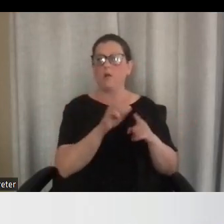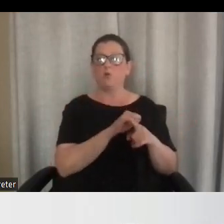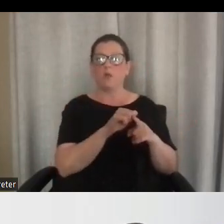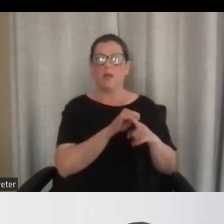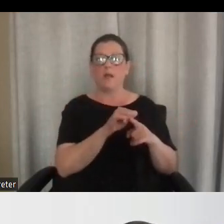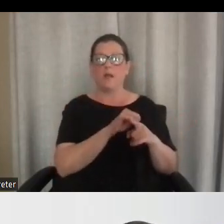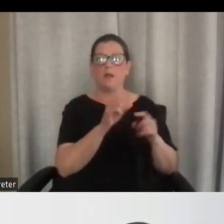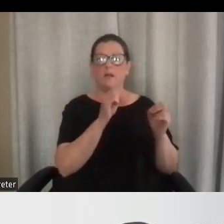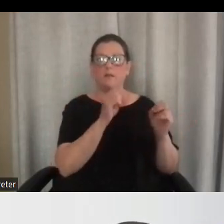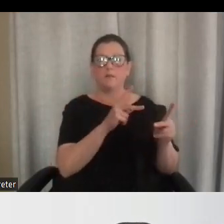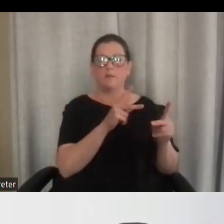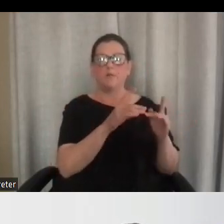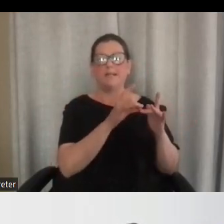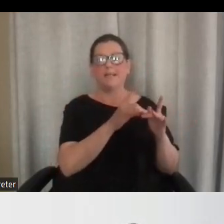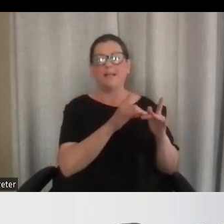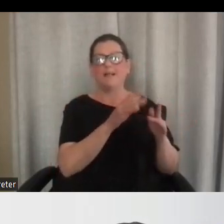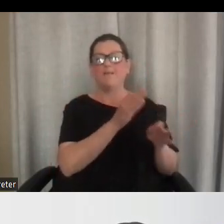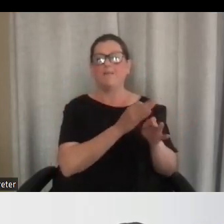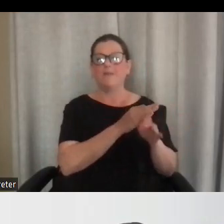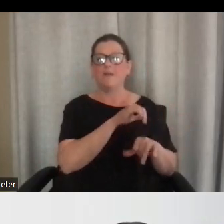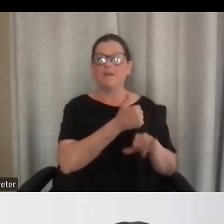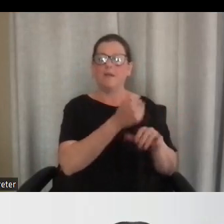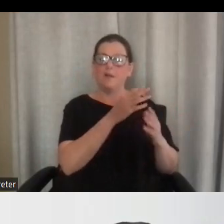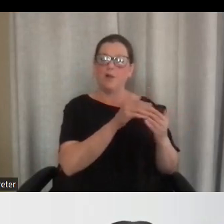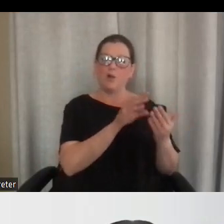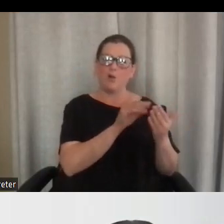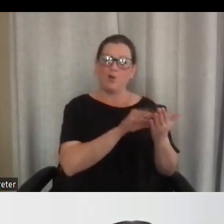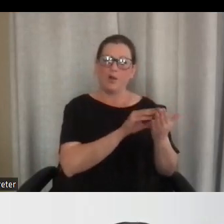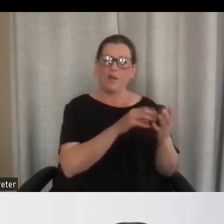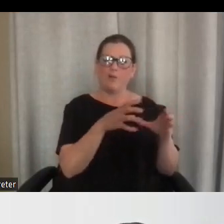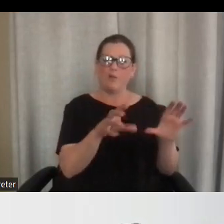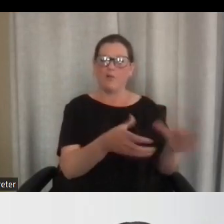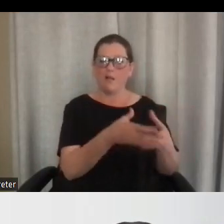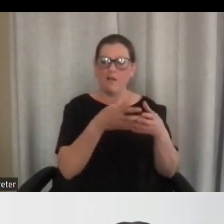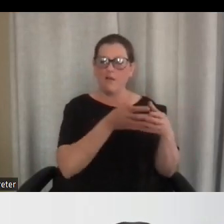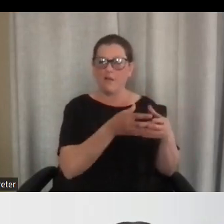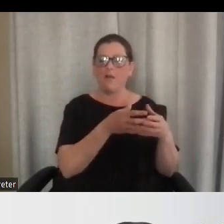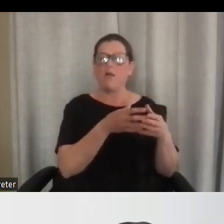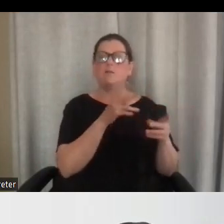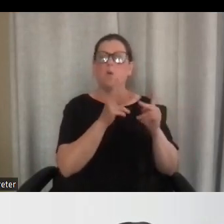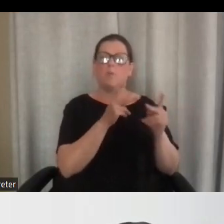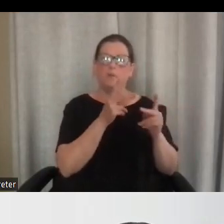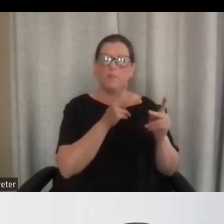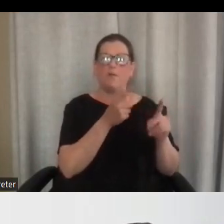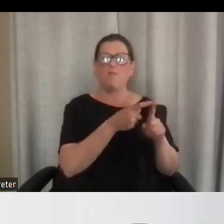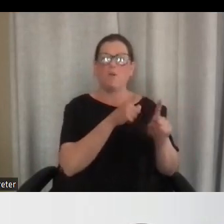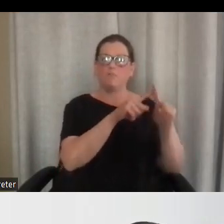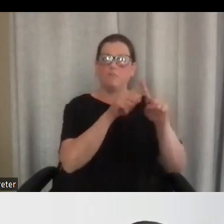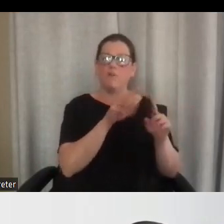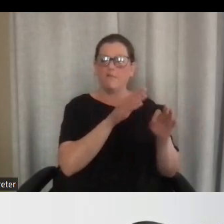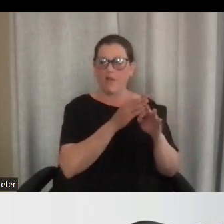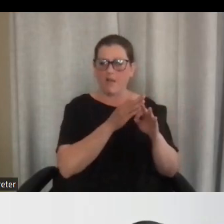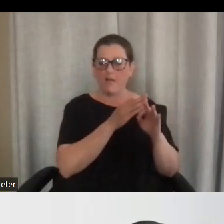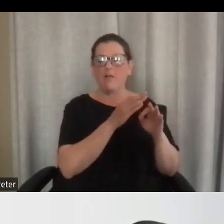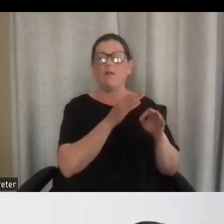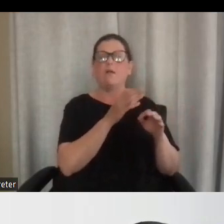opportunities, leading a faith-based learning collaborative where different faith-based leaders in communities, particularly communities